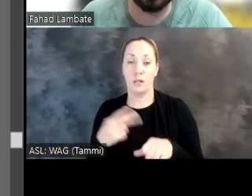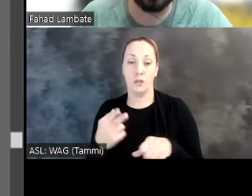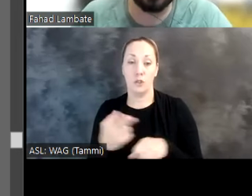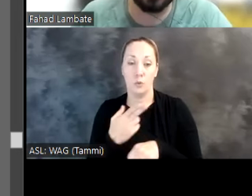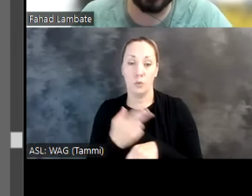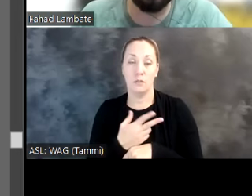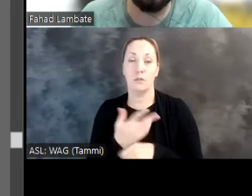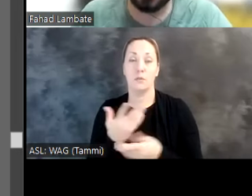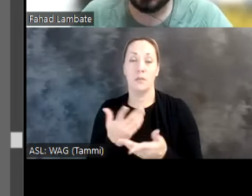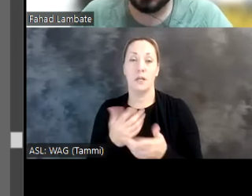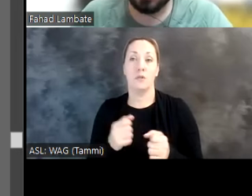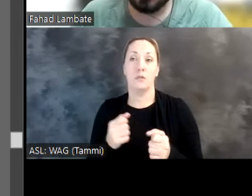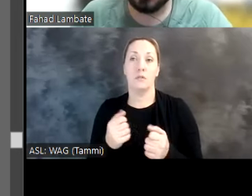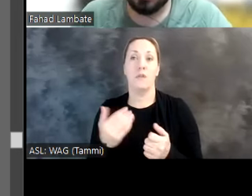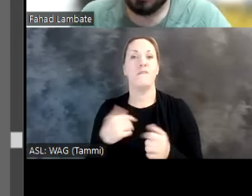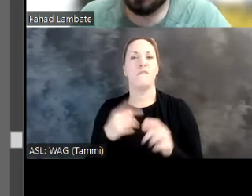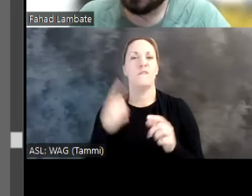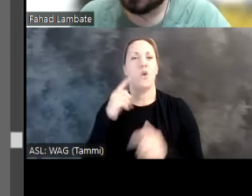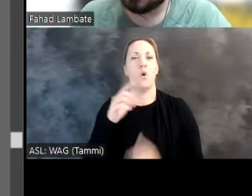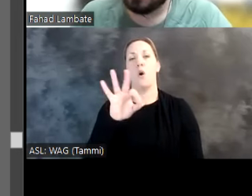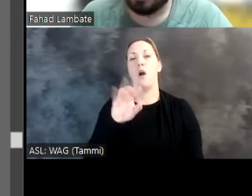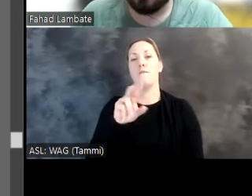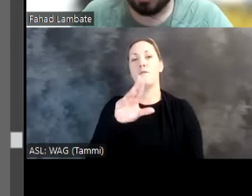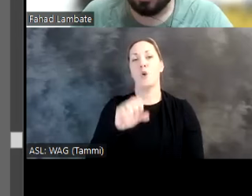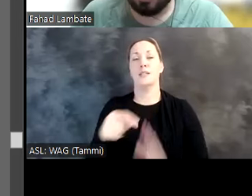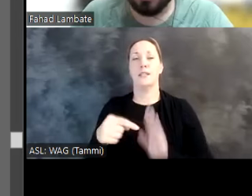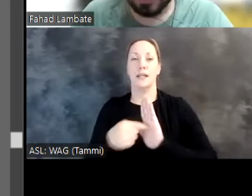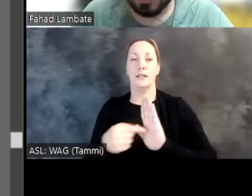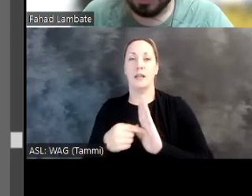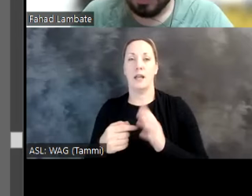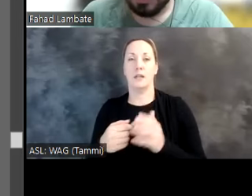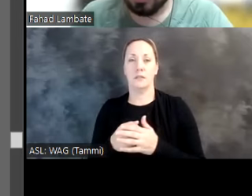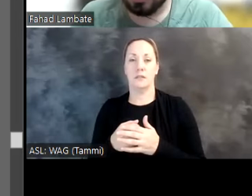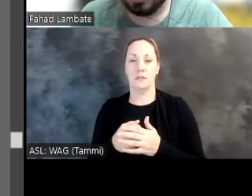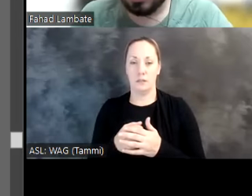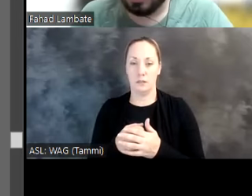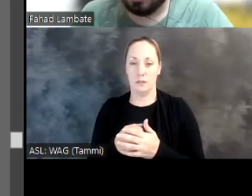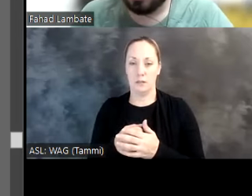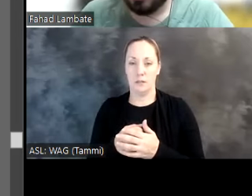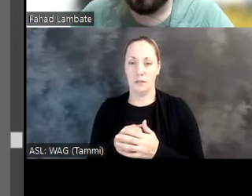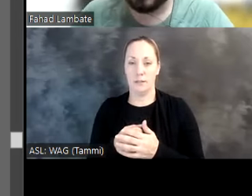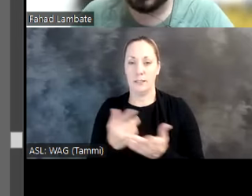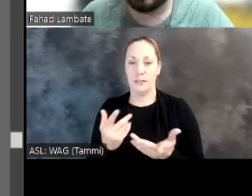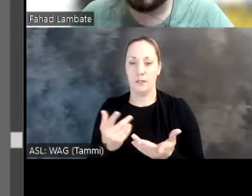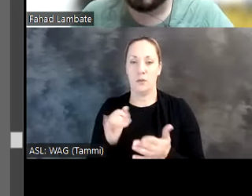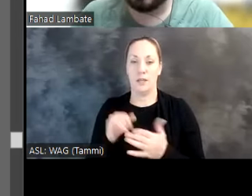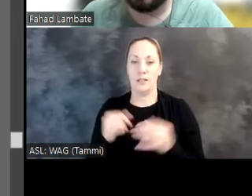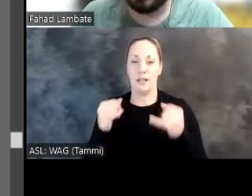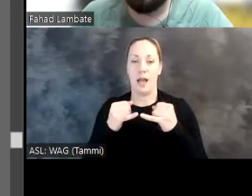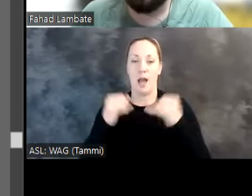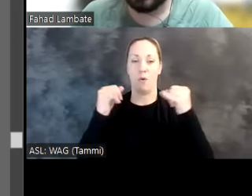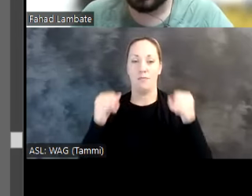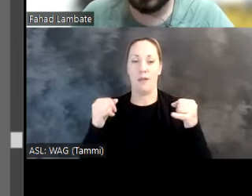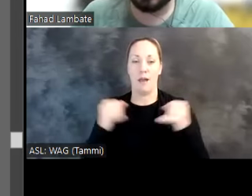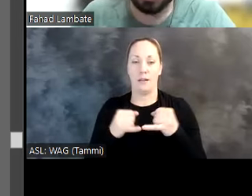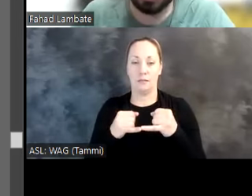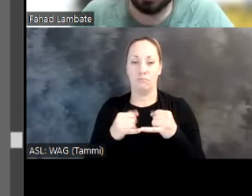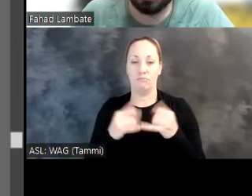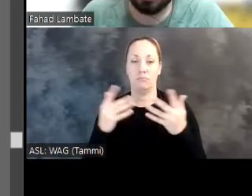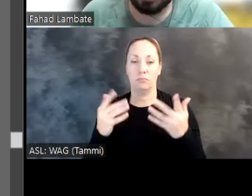order to provide a focus indicator, which is the outline offset. So this outline offset is